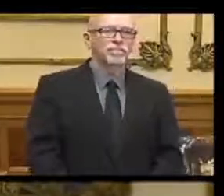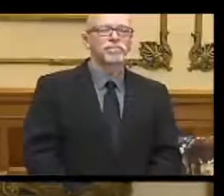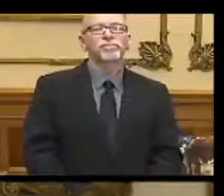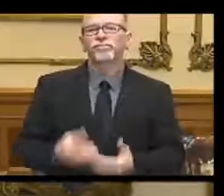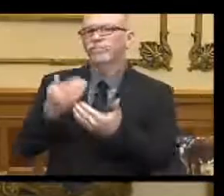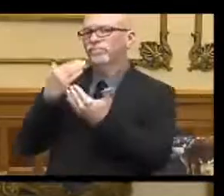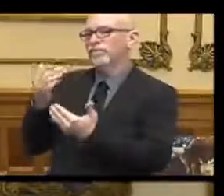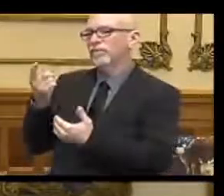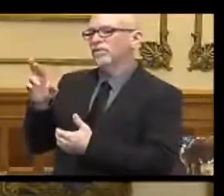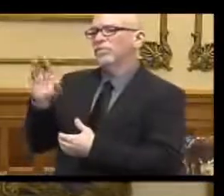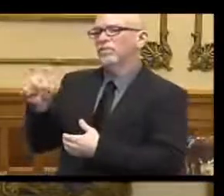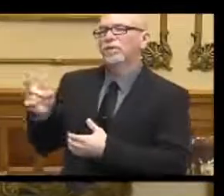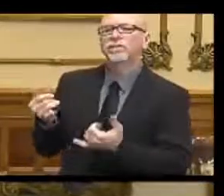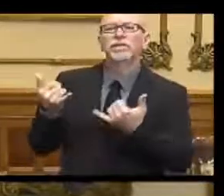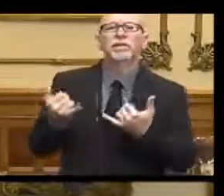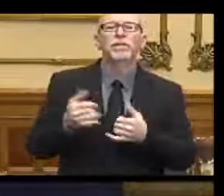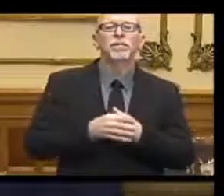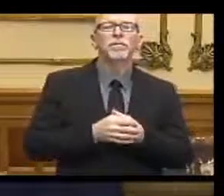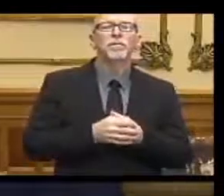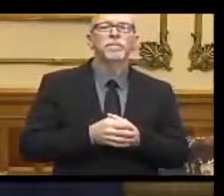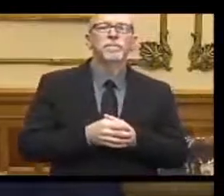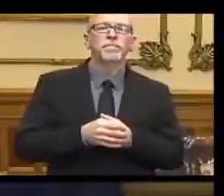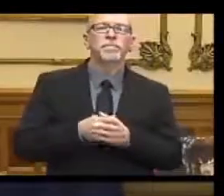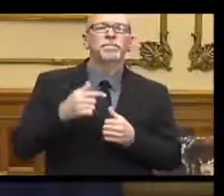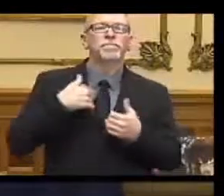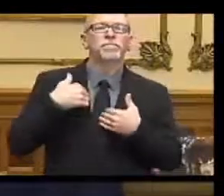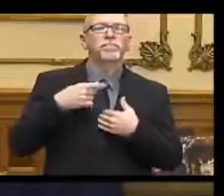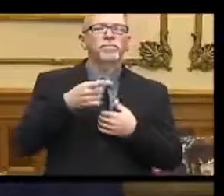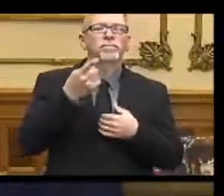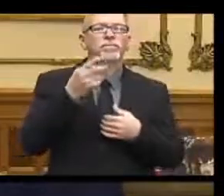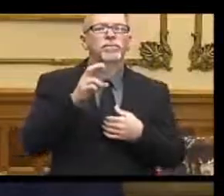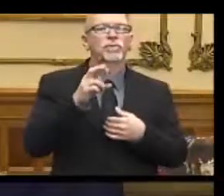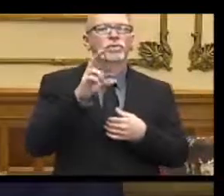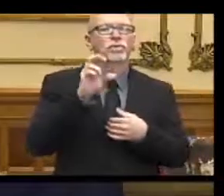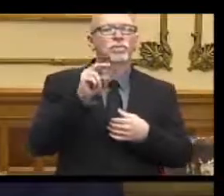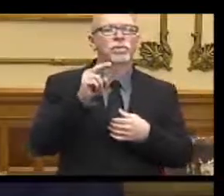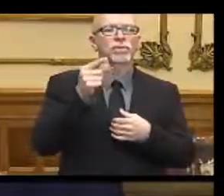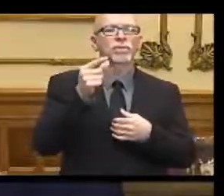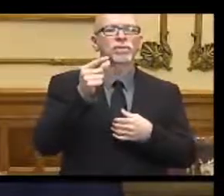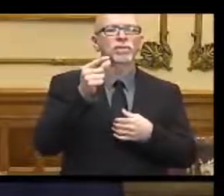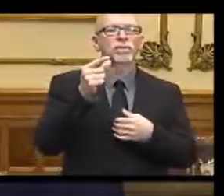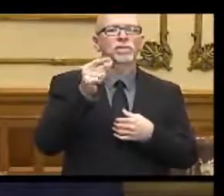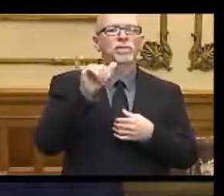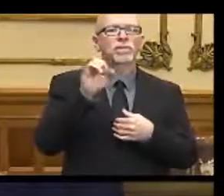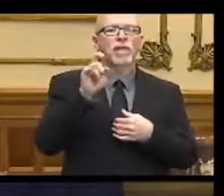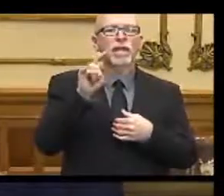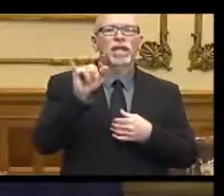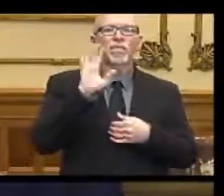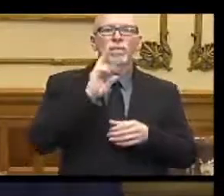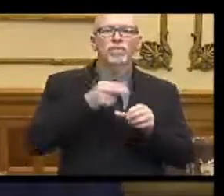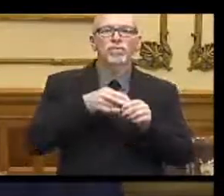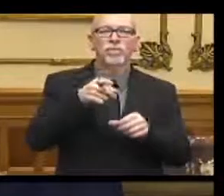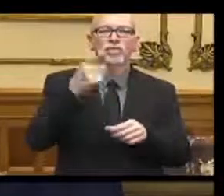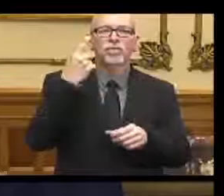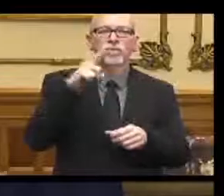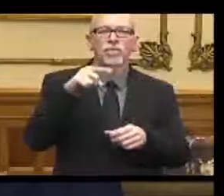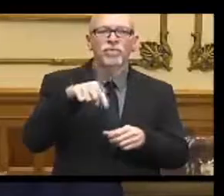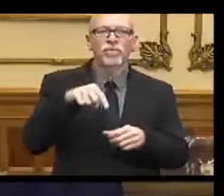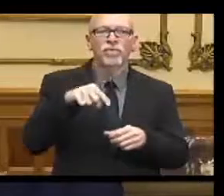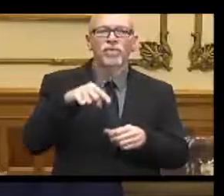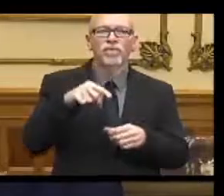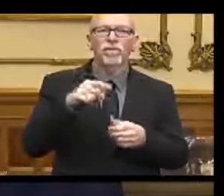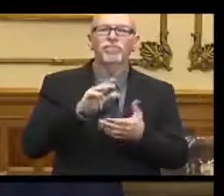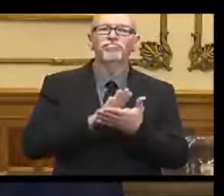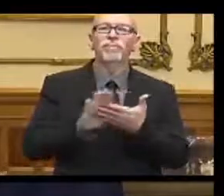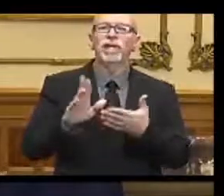Thank you, Dr. Box. And now we have Dr. Ram Yaleti, who I think is going to be joining you for a pleasant